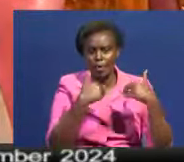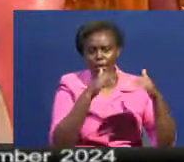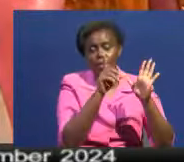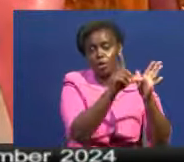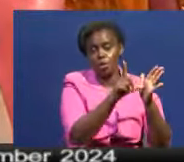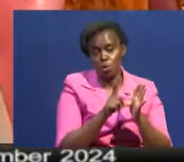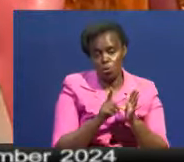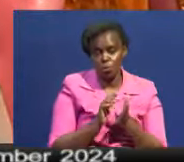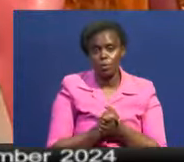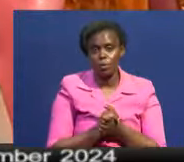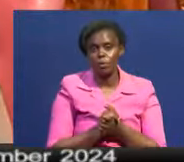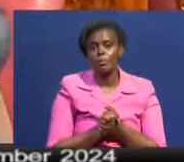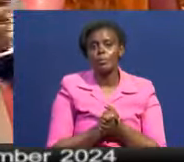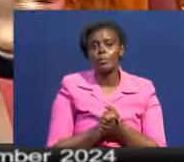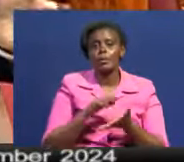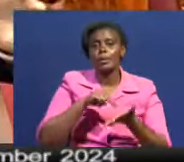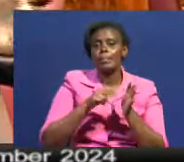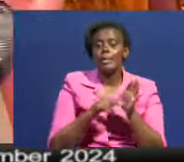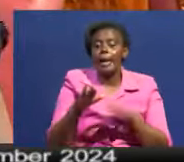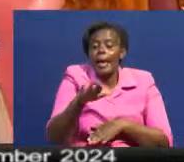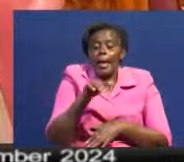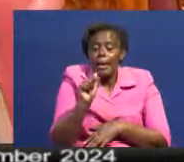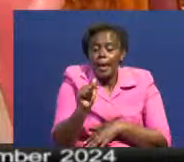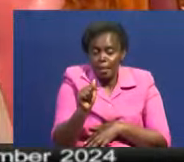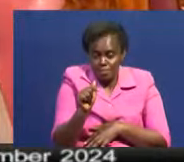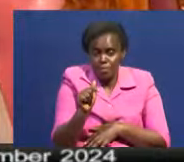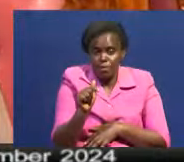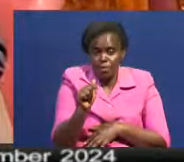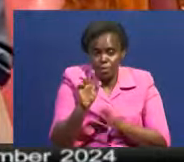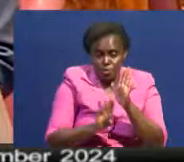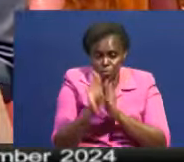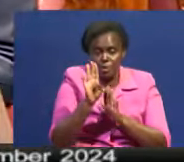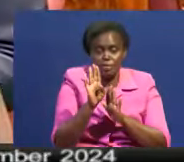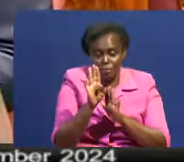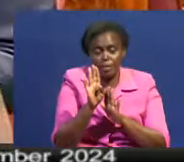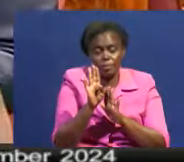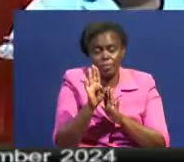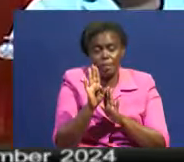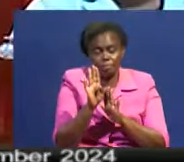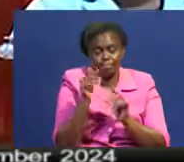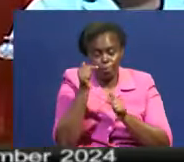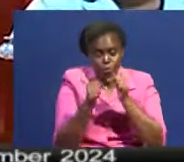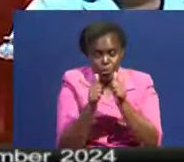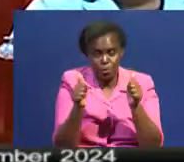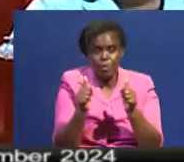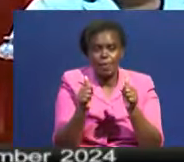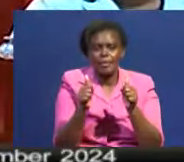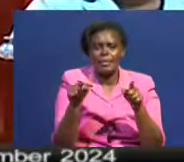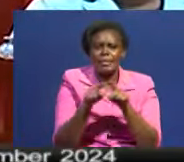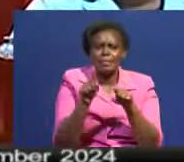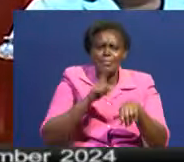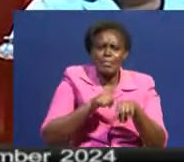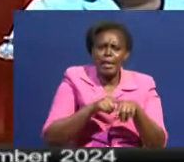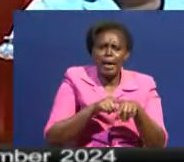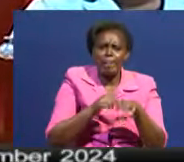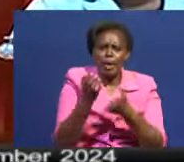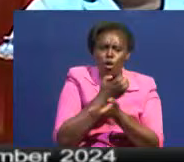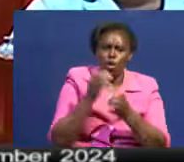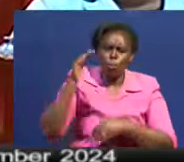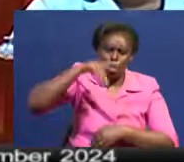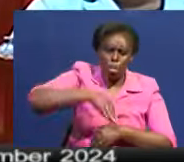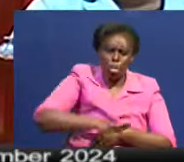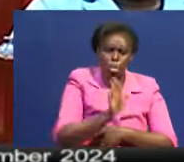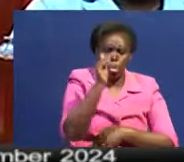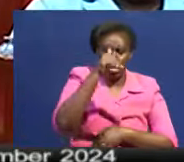debt, creating fiscal space for our development imperatives. Inflation has